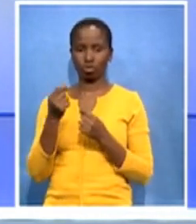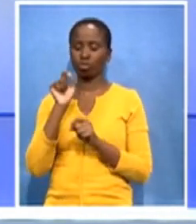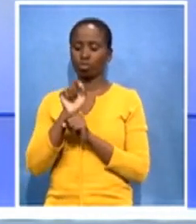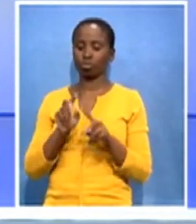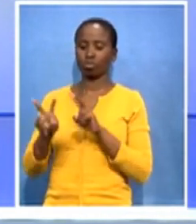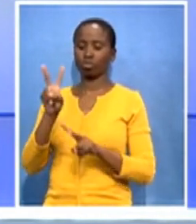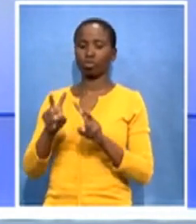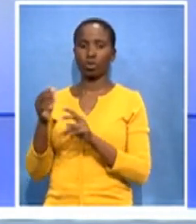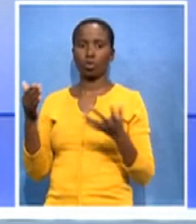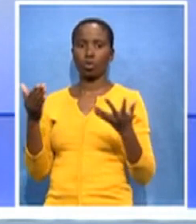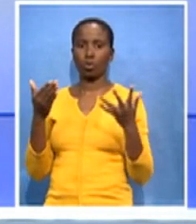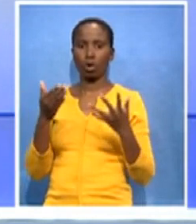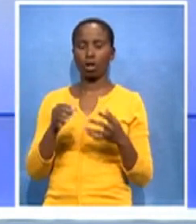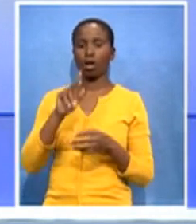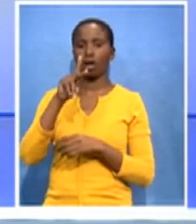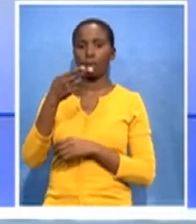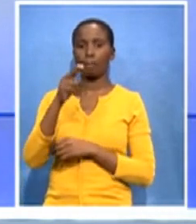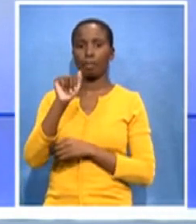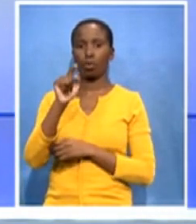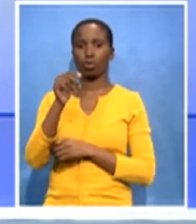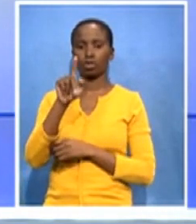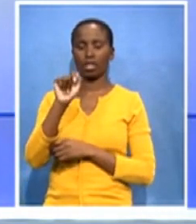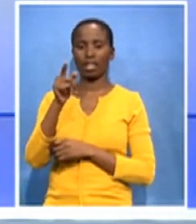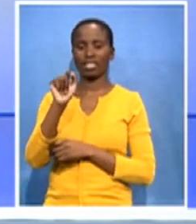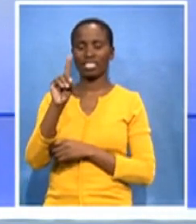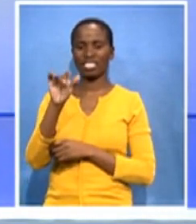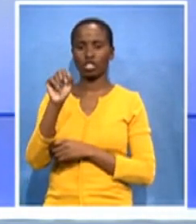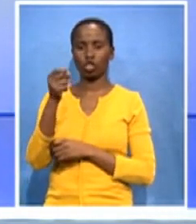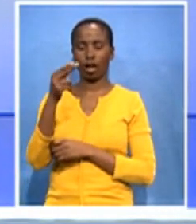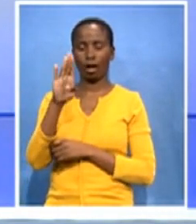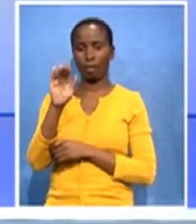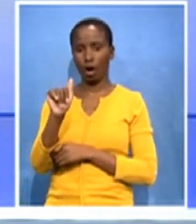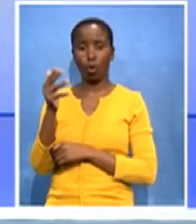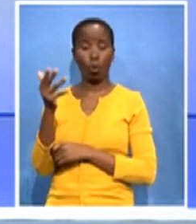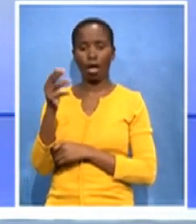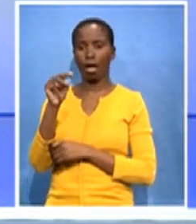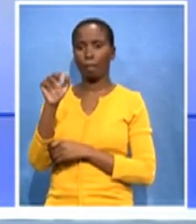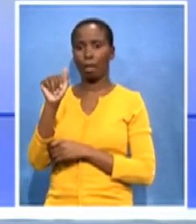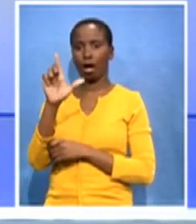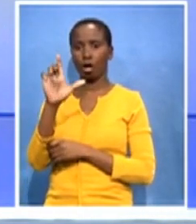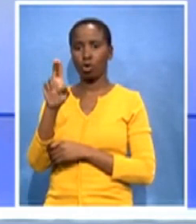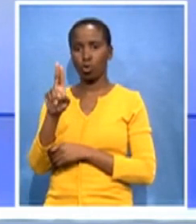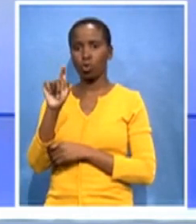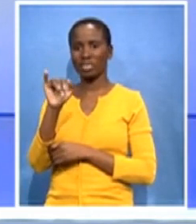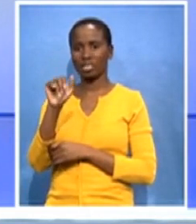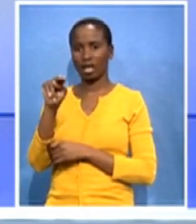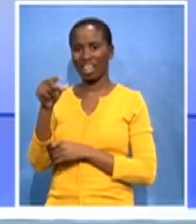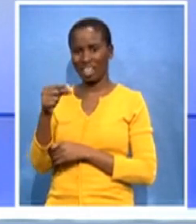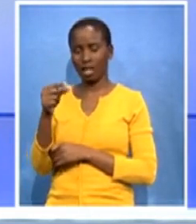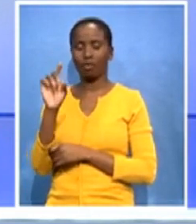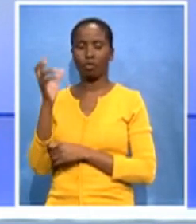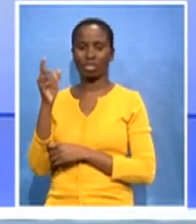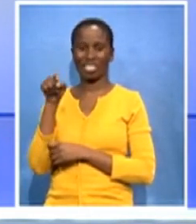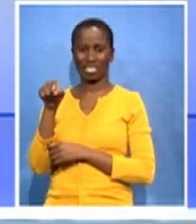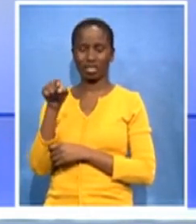local municipality in the Free State. It's the second service delivery oversight by the Deputy President since making an undertaking